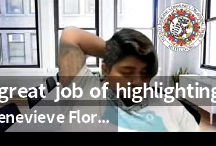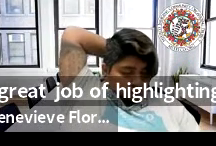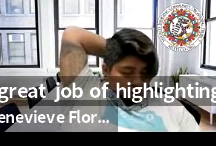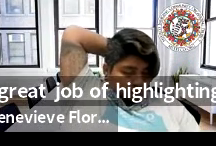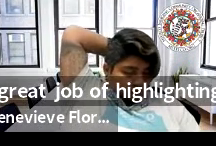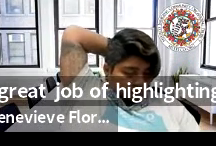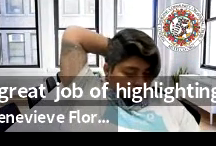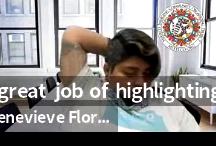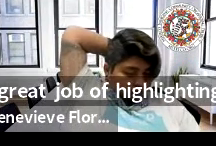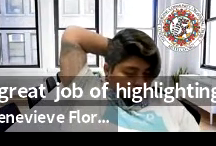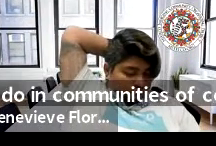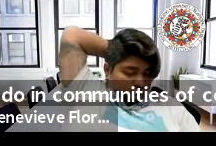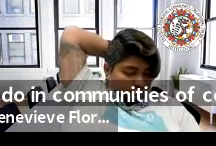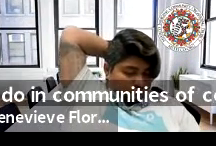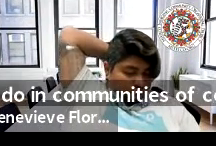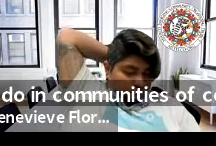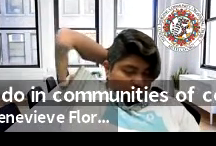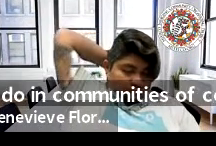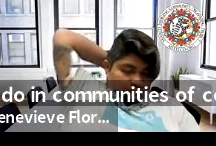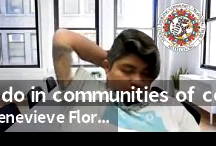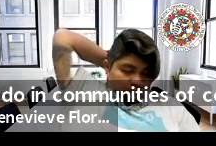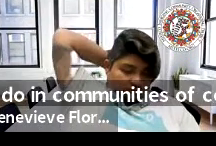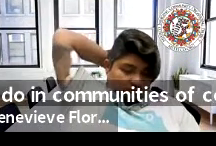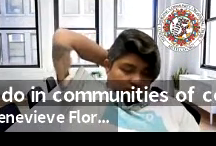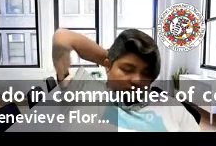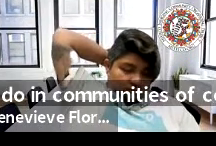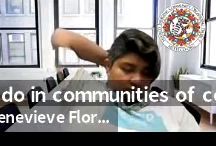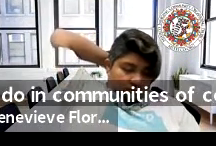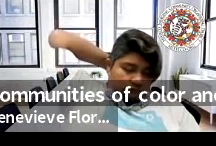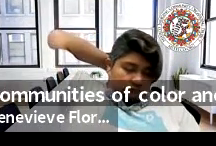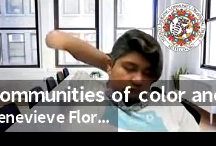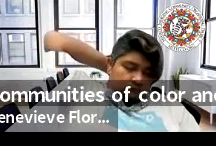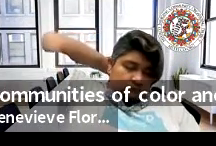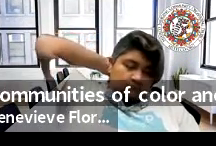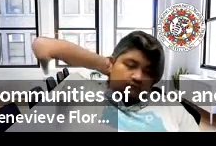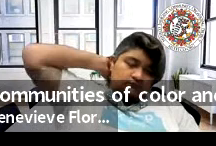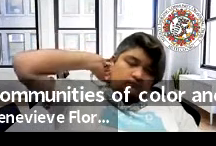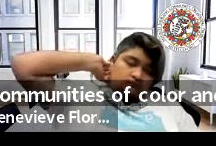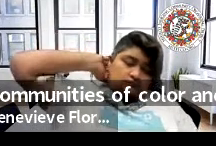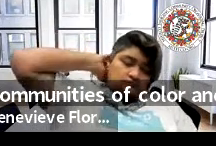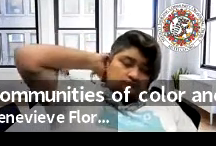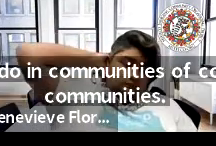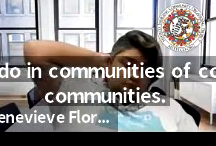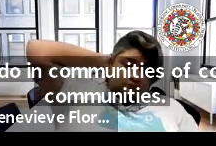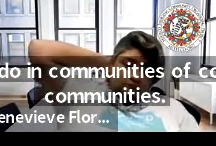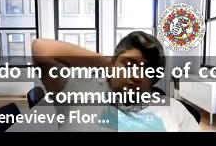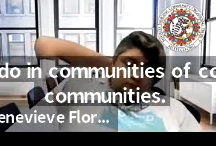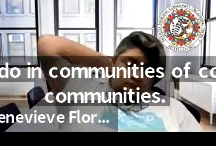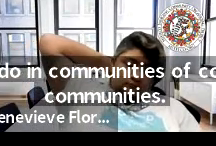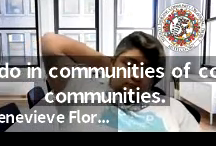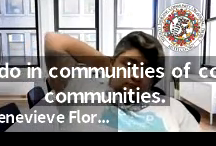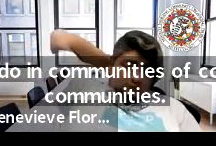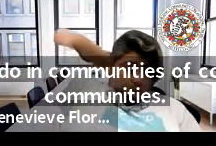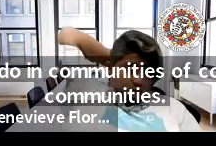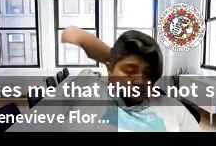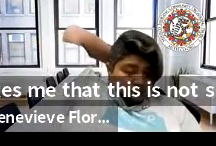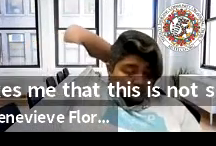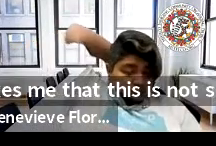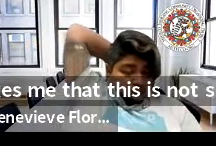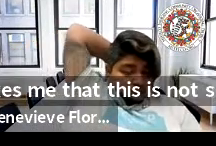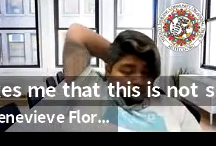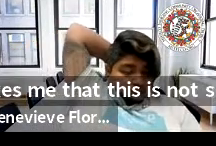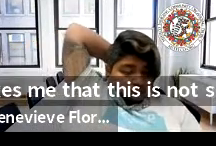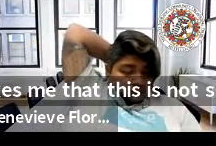of color and poorer communities. And it just strikes me that this is not something that